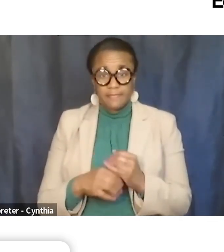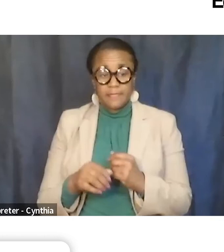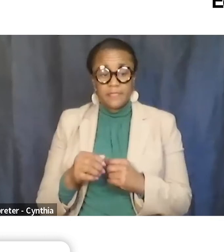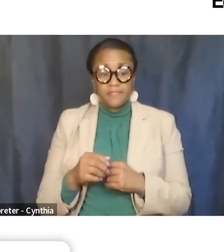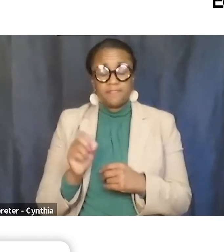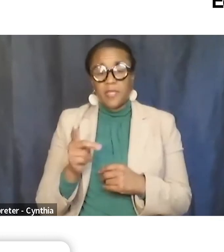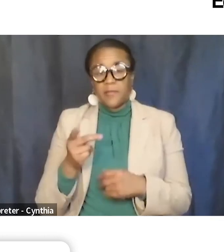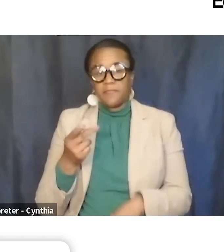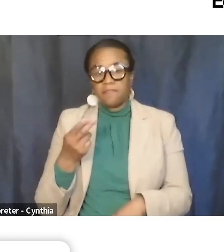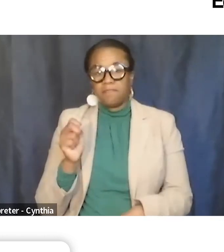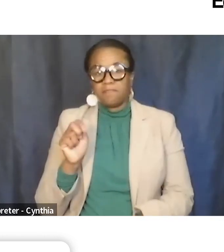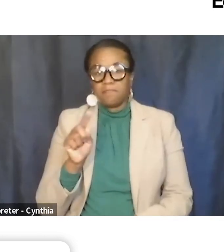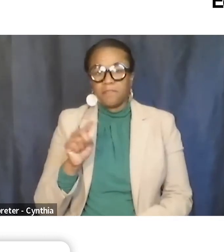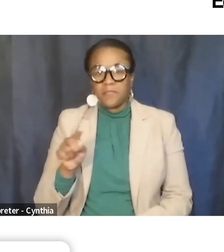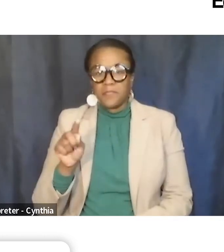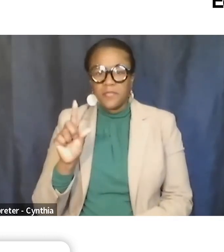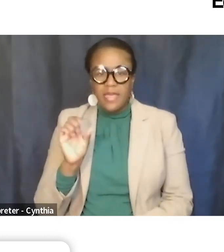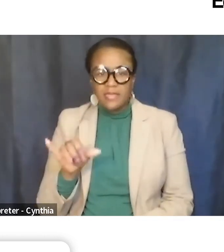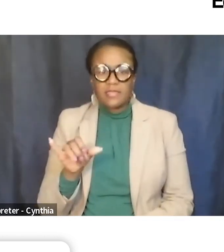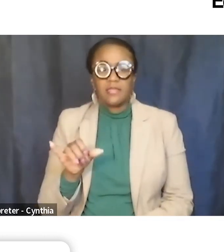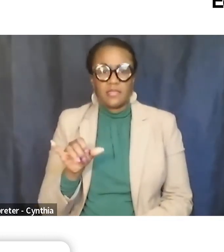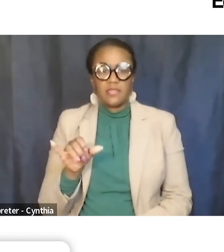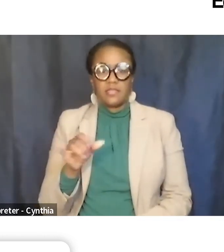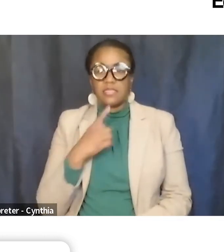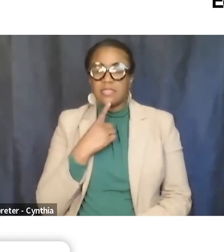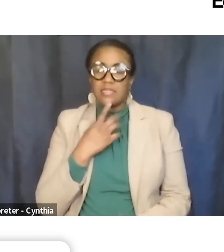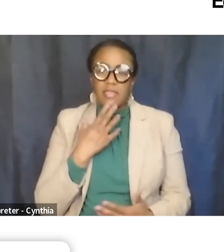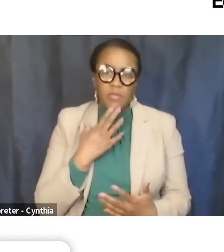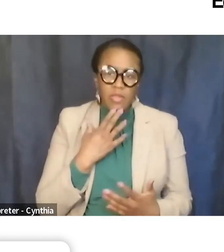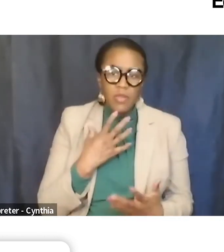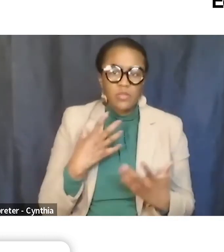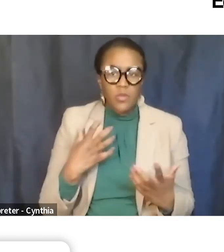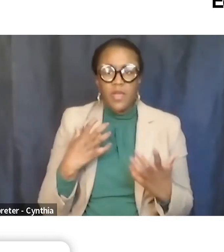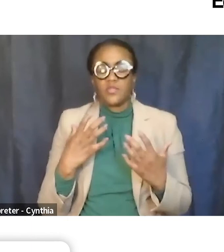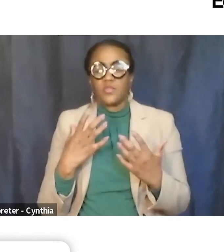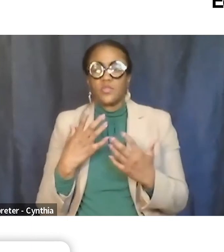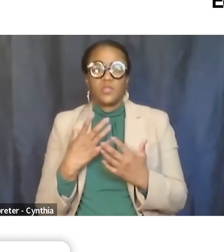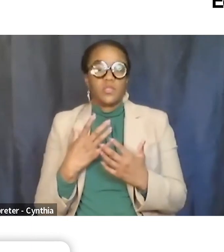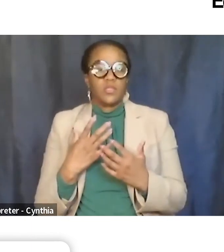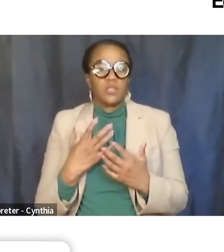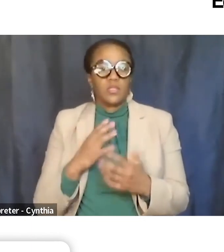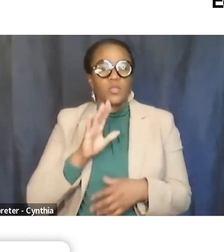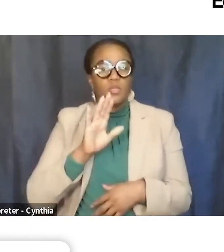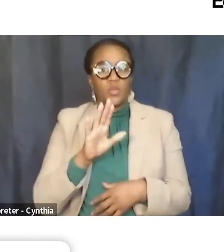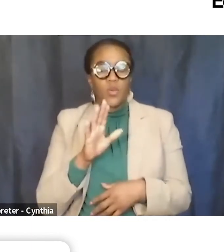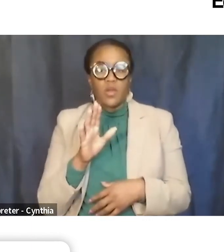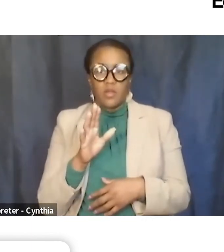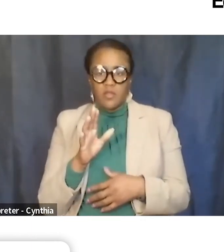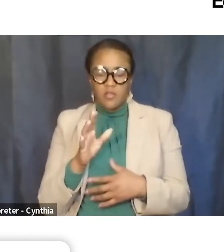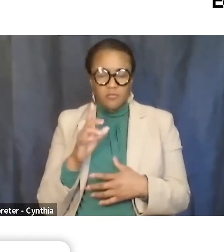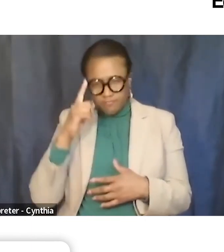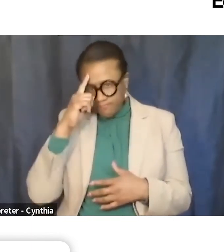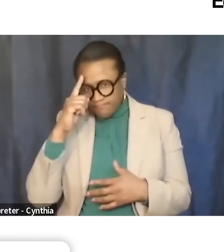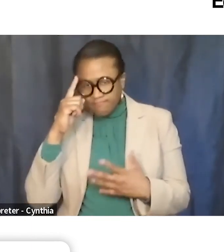Hazley asks, she says, thank you so much for how your contentious and conscious way